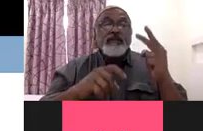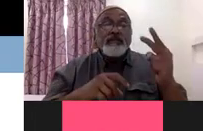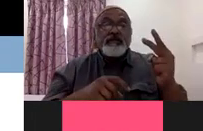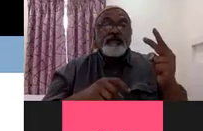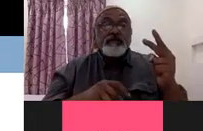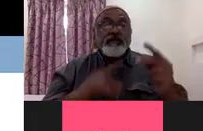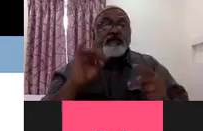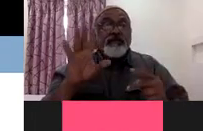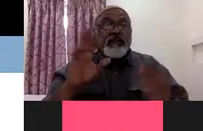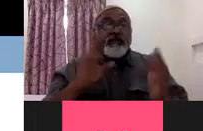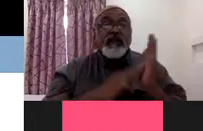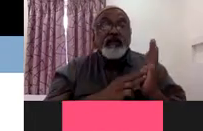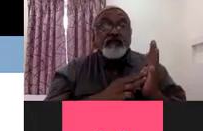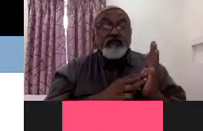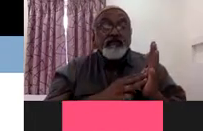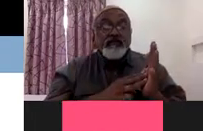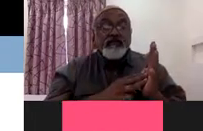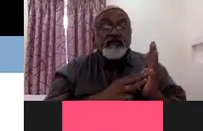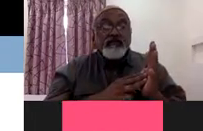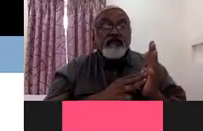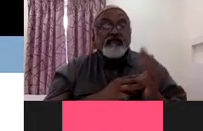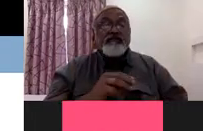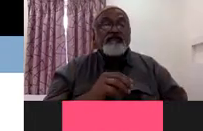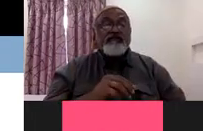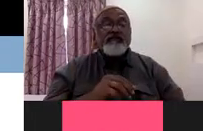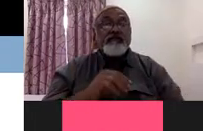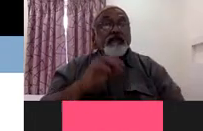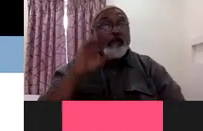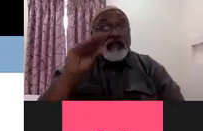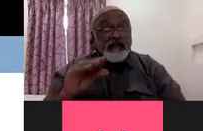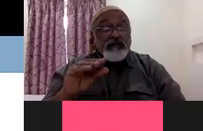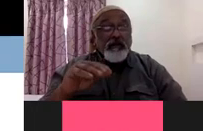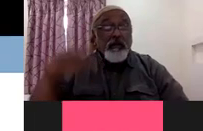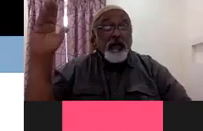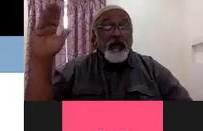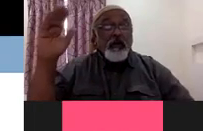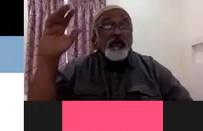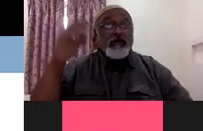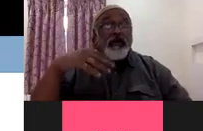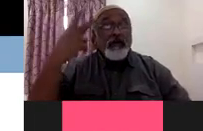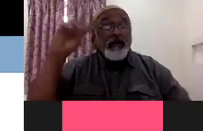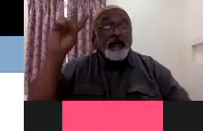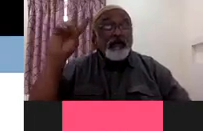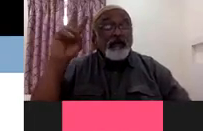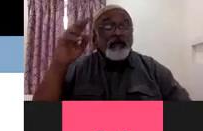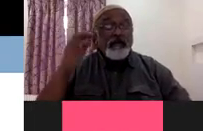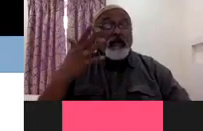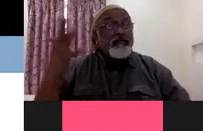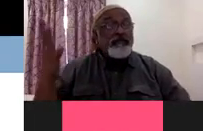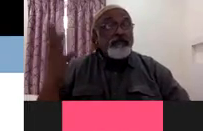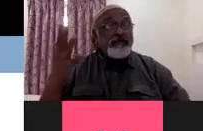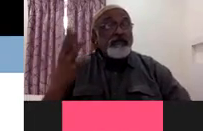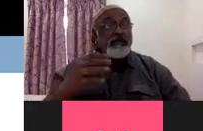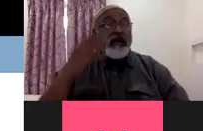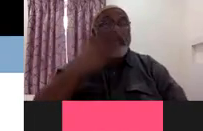number. Anybody else? Is that number less than 15, more than 15? And also,